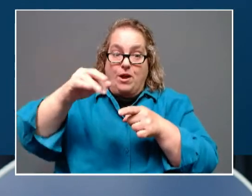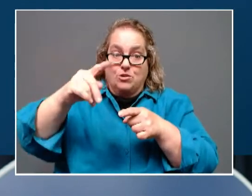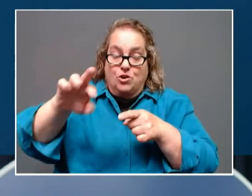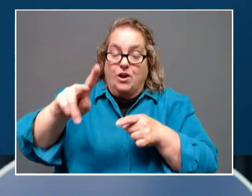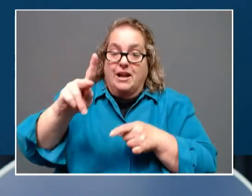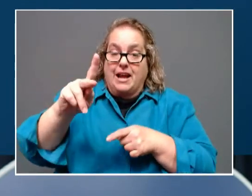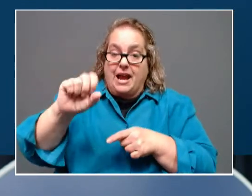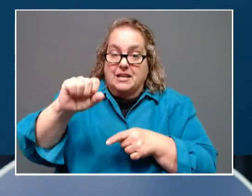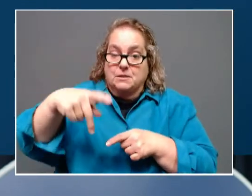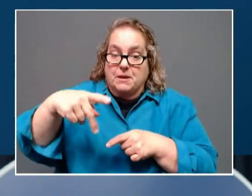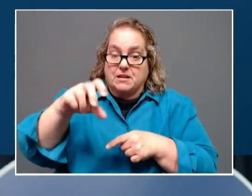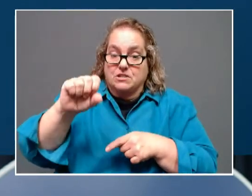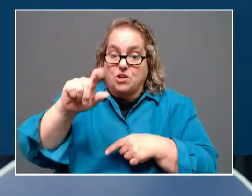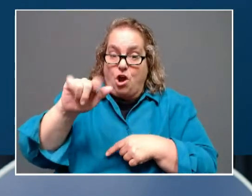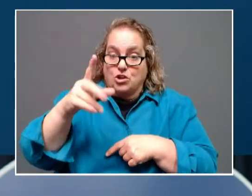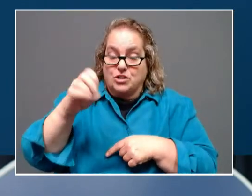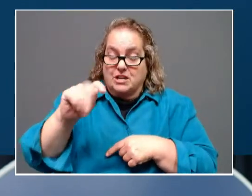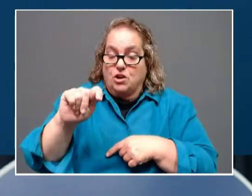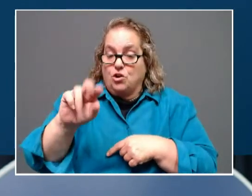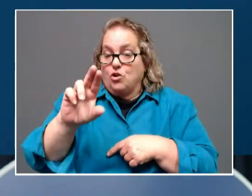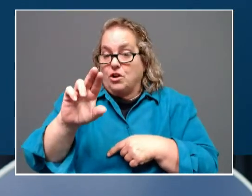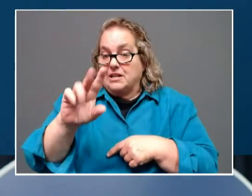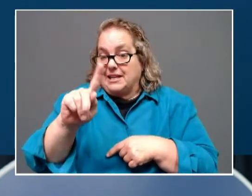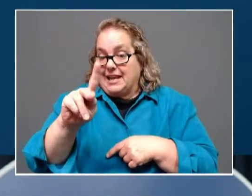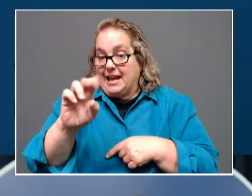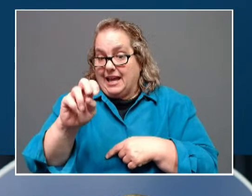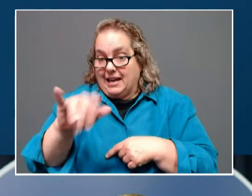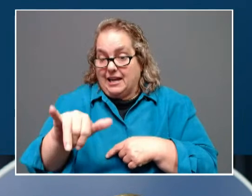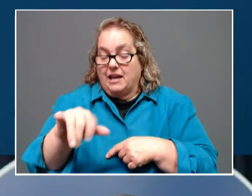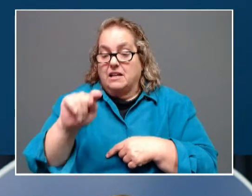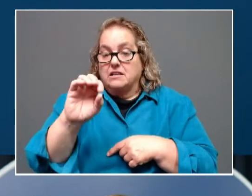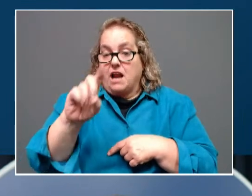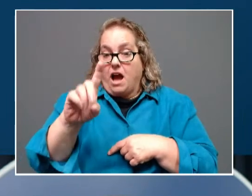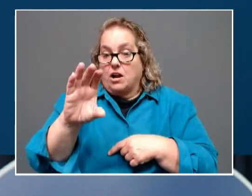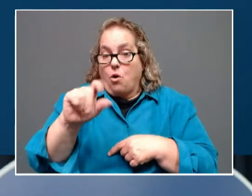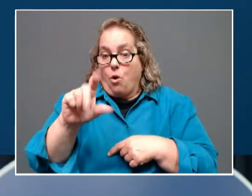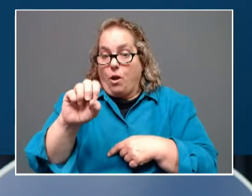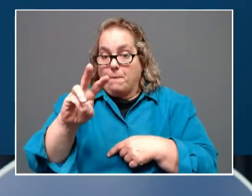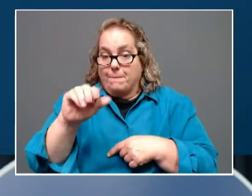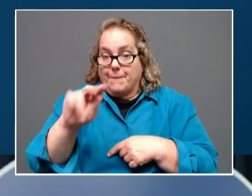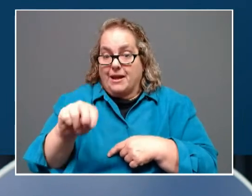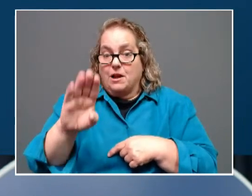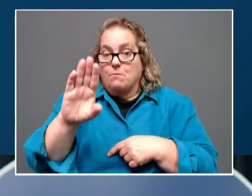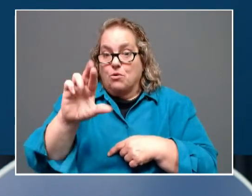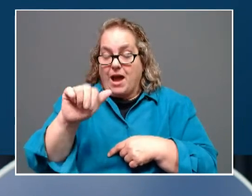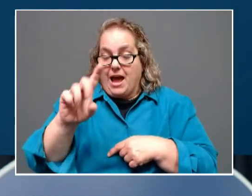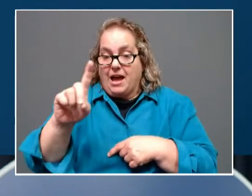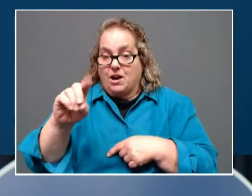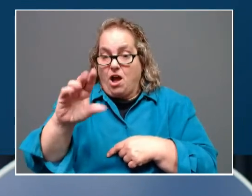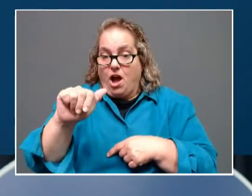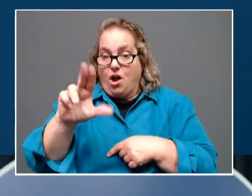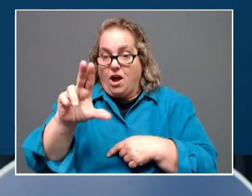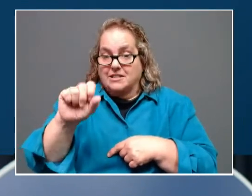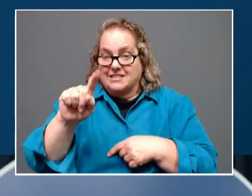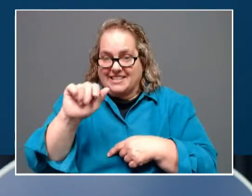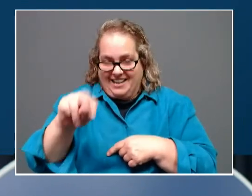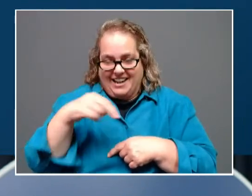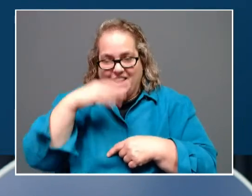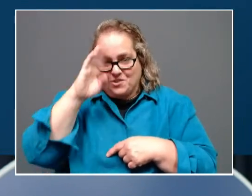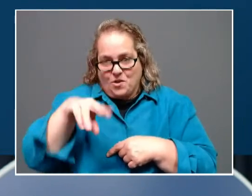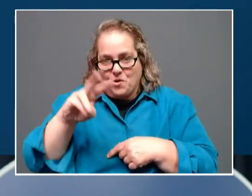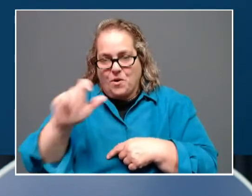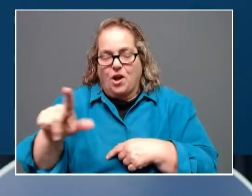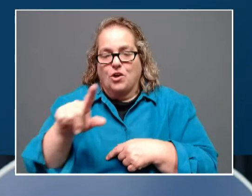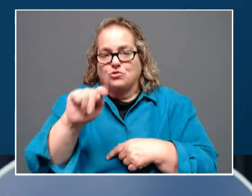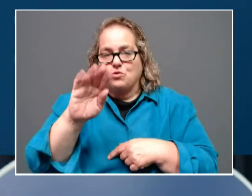rescue specialist, KSP Trooper Todd Coleman, pilots, Captain Brad Austin, who I know well, Trooper David Long, Trooper